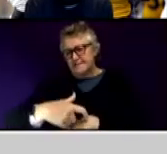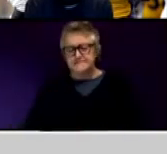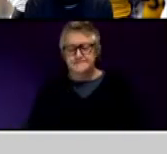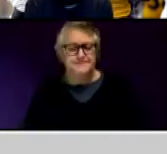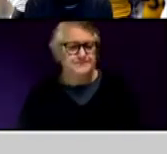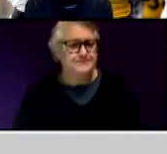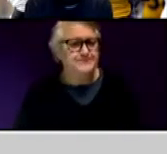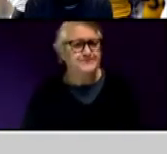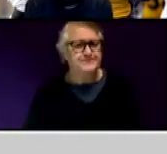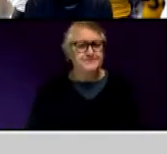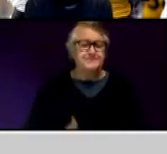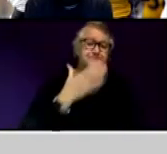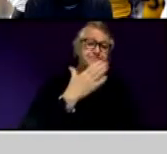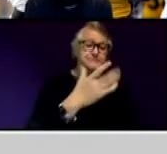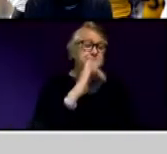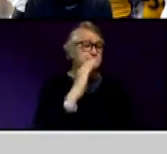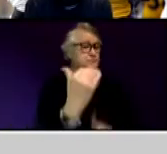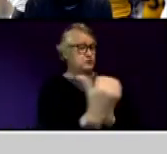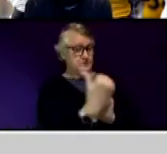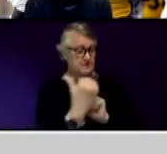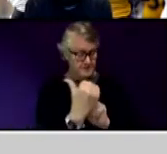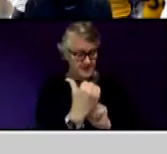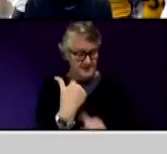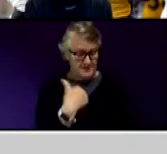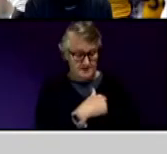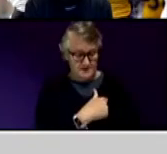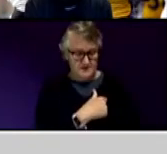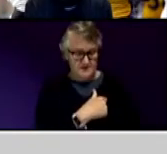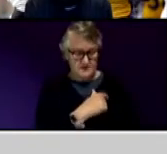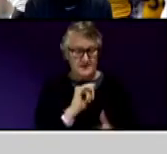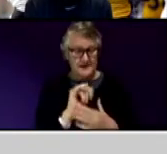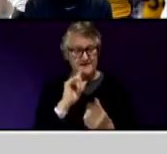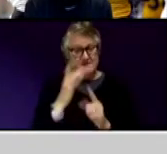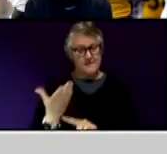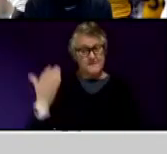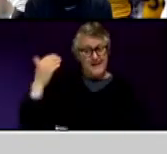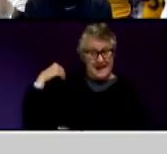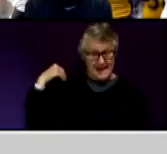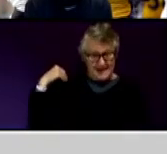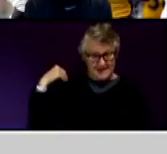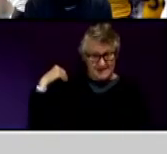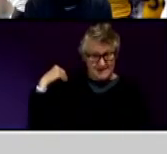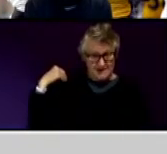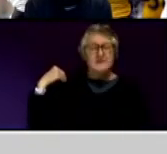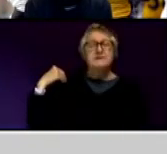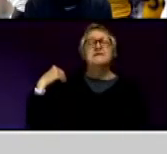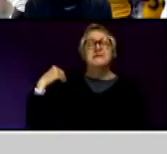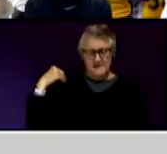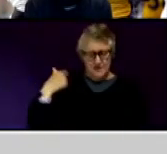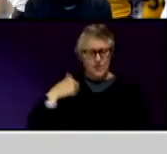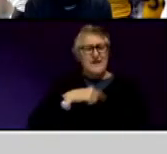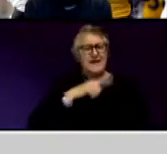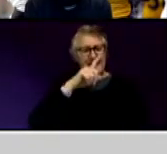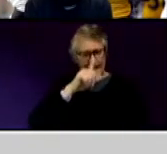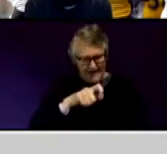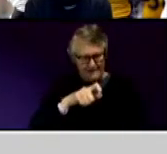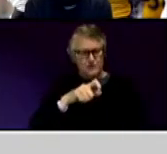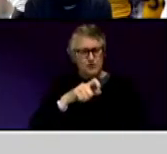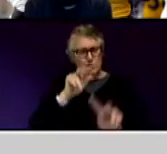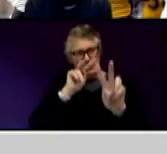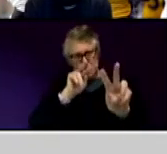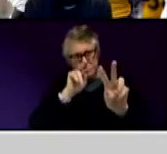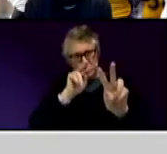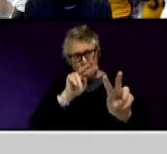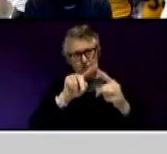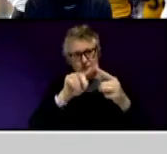for reminding us that it's the path that we have to hold ourselves up to as we're looking for improvement. But